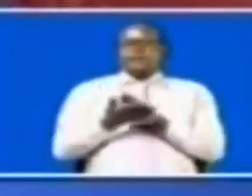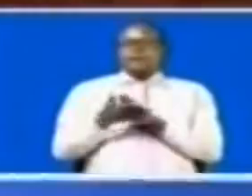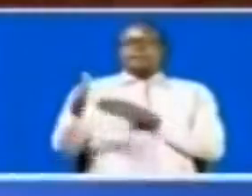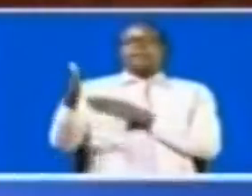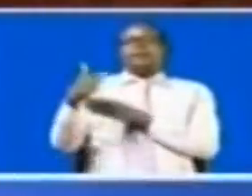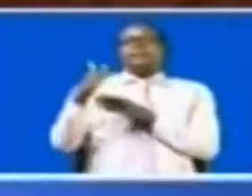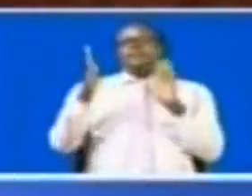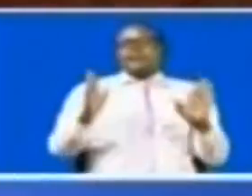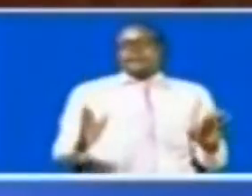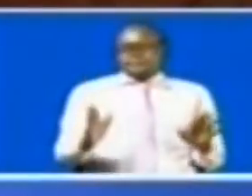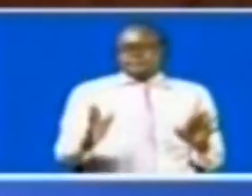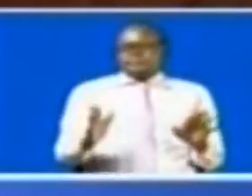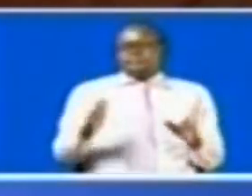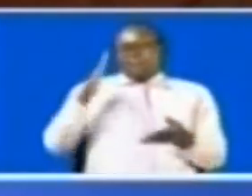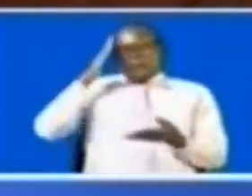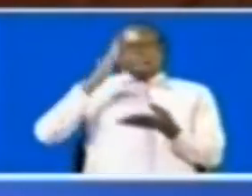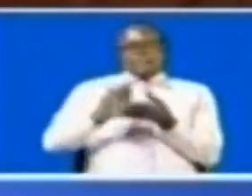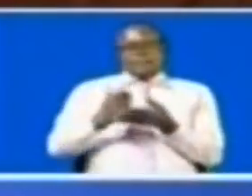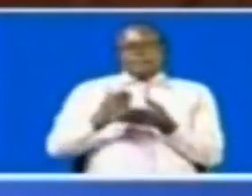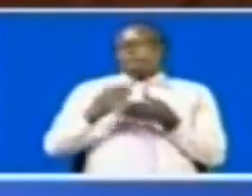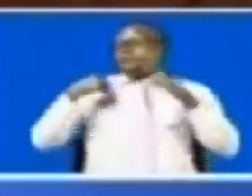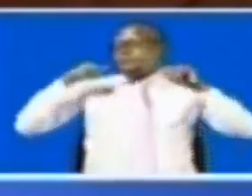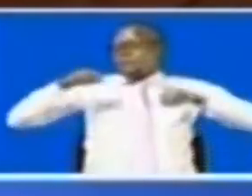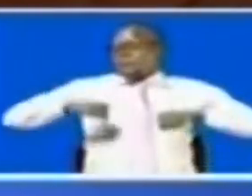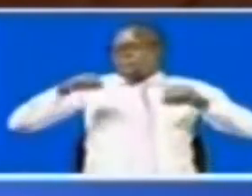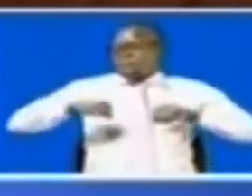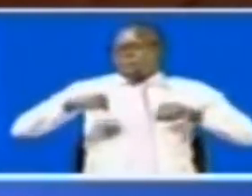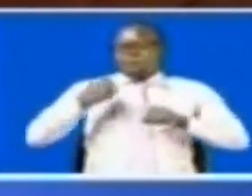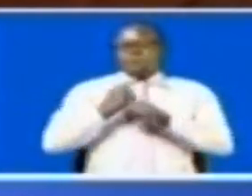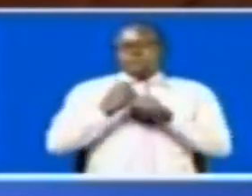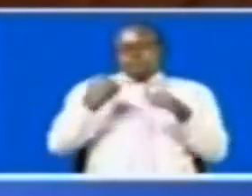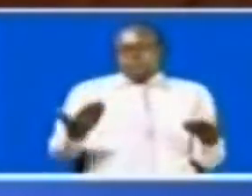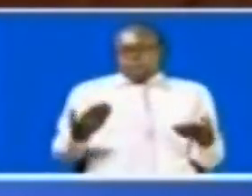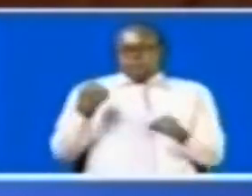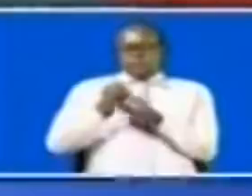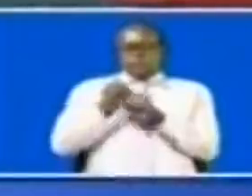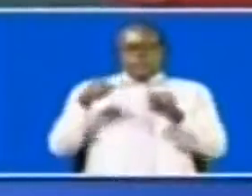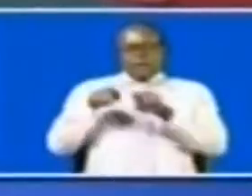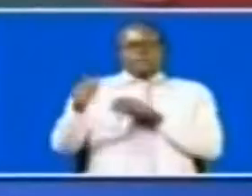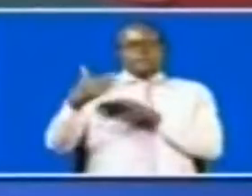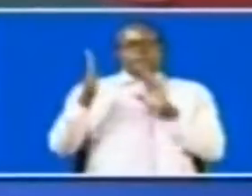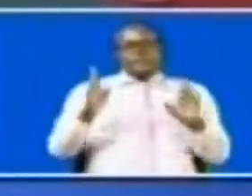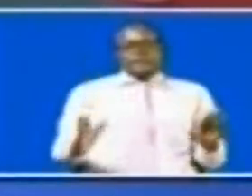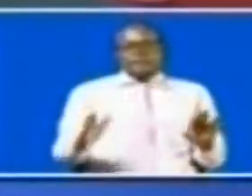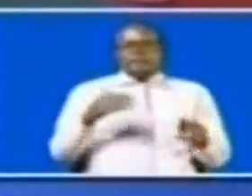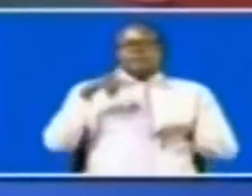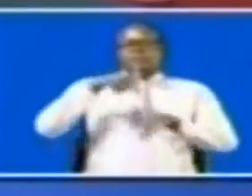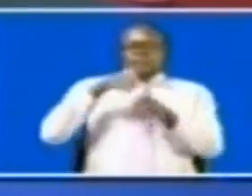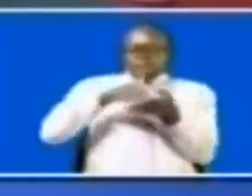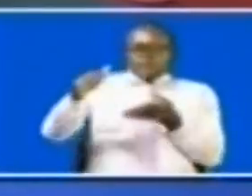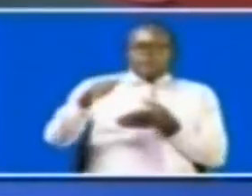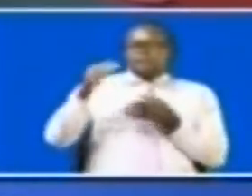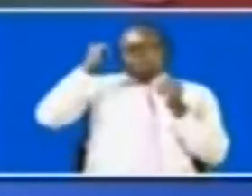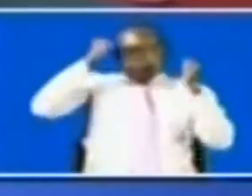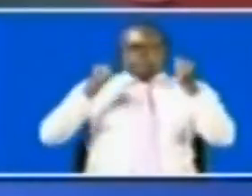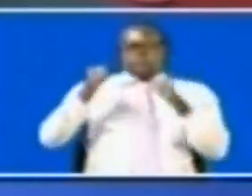become diplomatic? I believe I'm capable of fitting as a diplomat. But since we sent our troops to